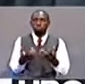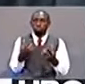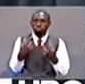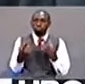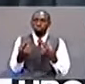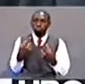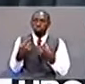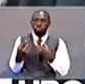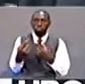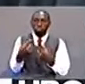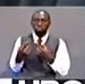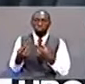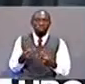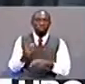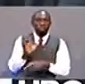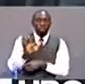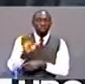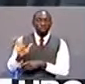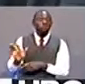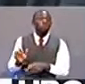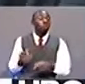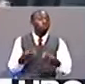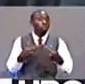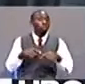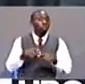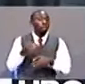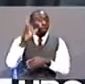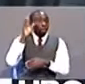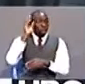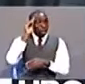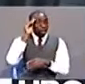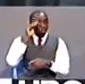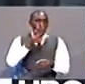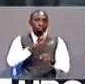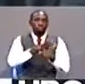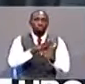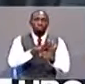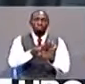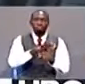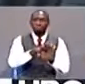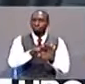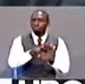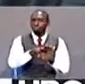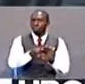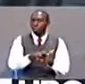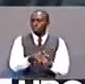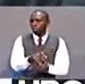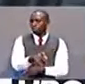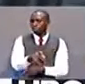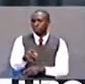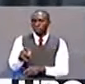are also learning lots of lessons to take home. In Uganda,